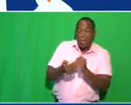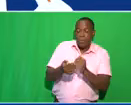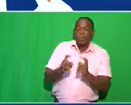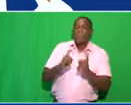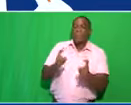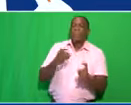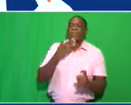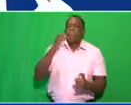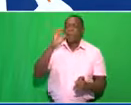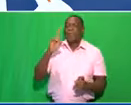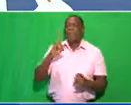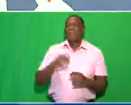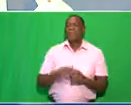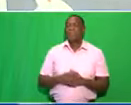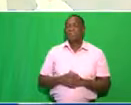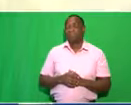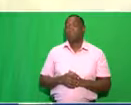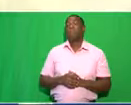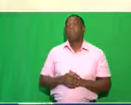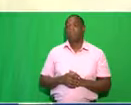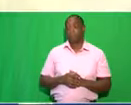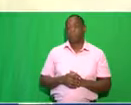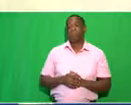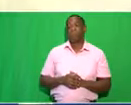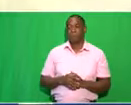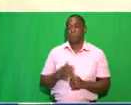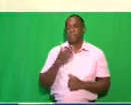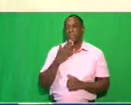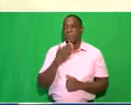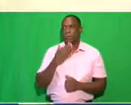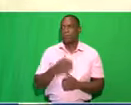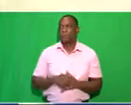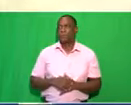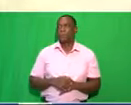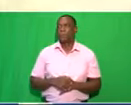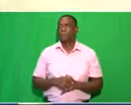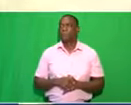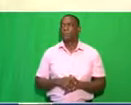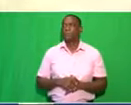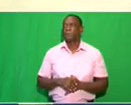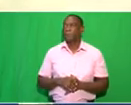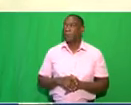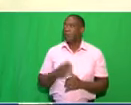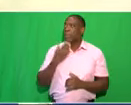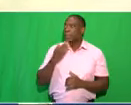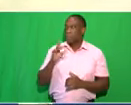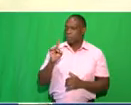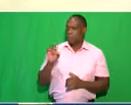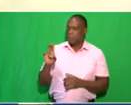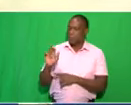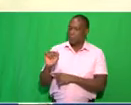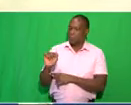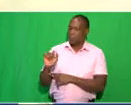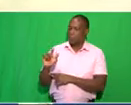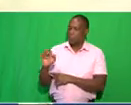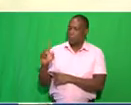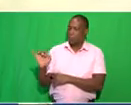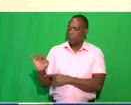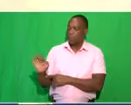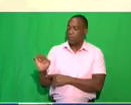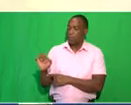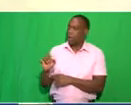Thank you. Thank you very much, Dr. Arlene. Very sobering, very engaging questions